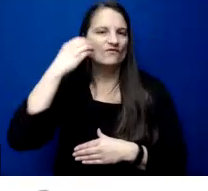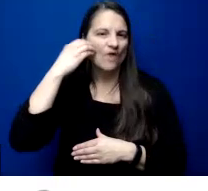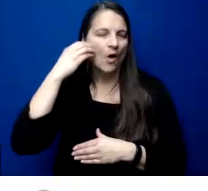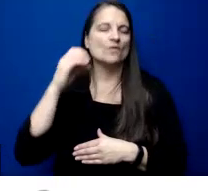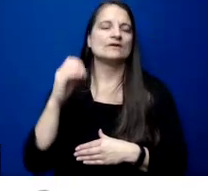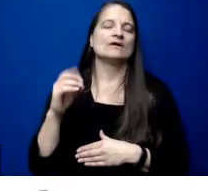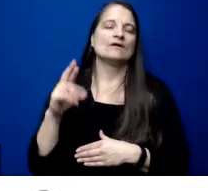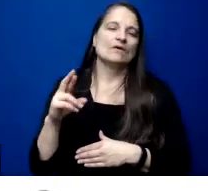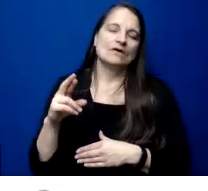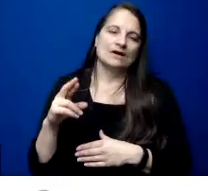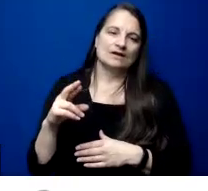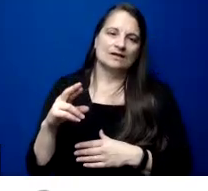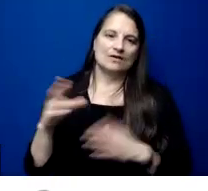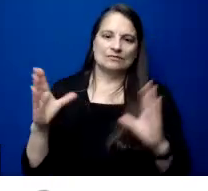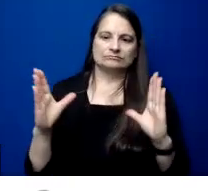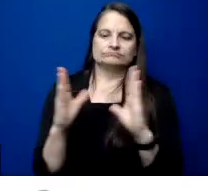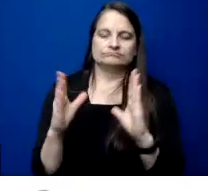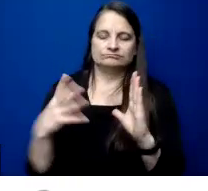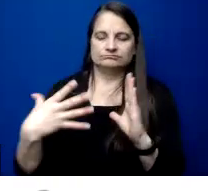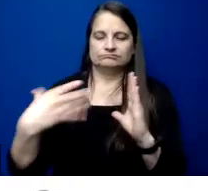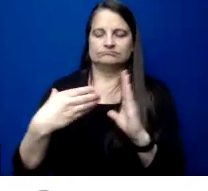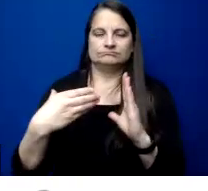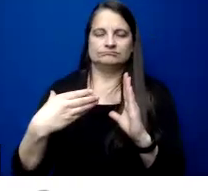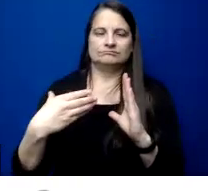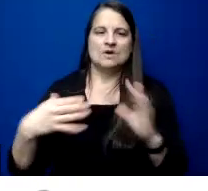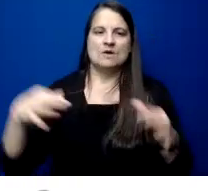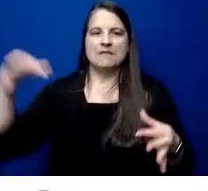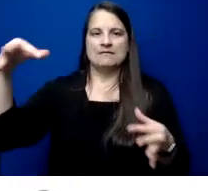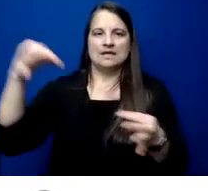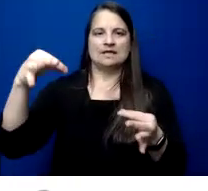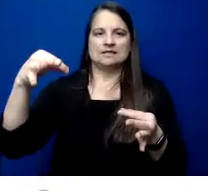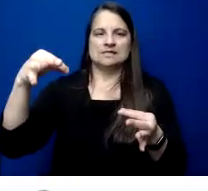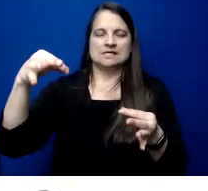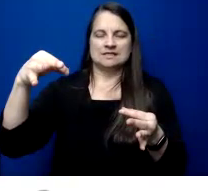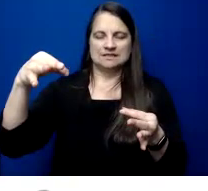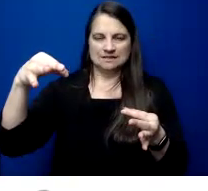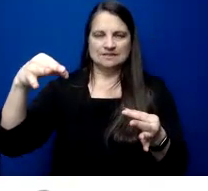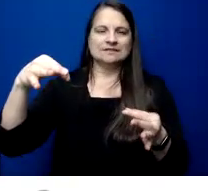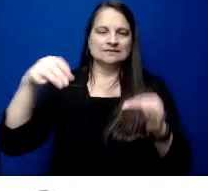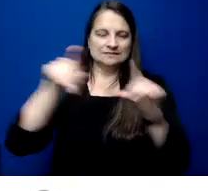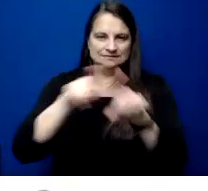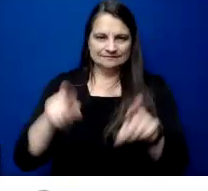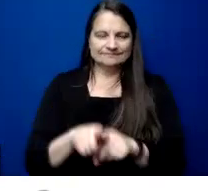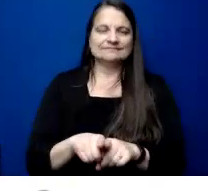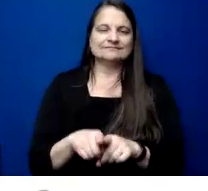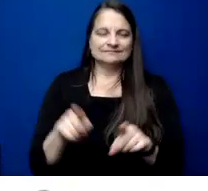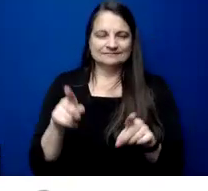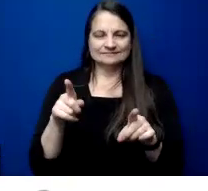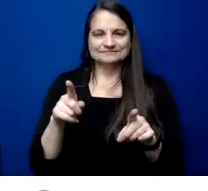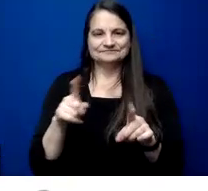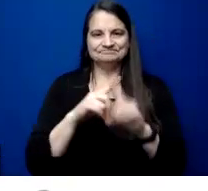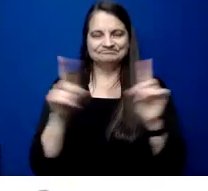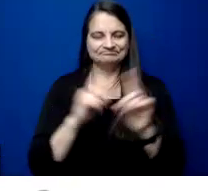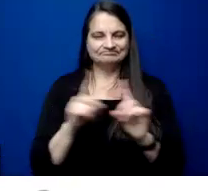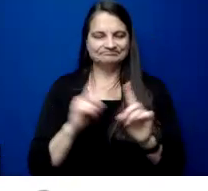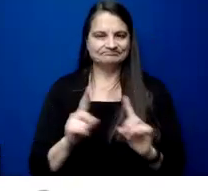on tension and kind of hold things in like a tablet by each corner. There are also